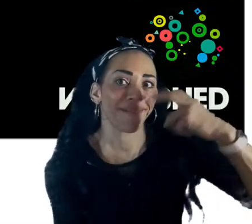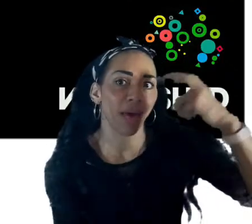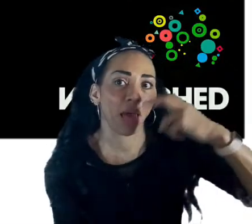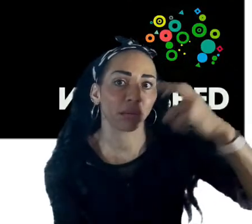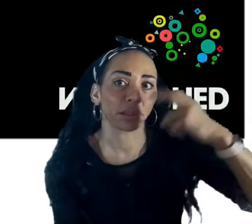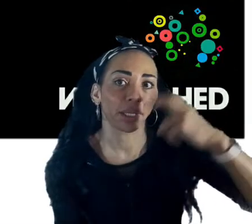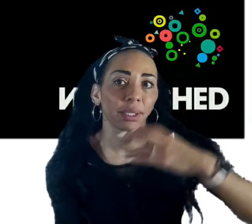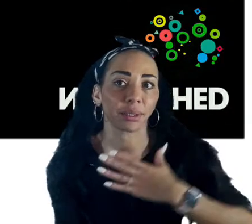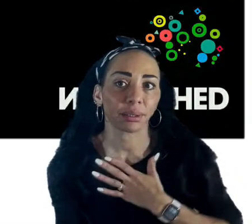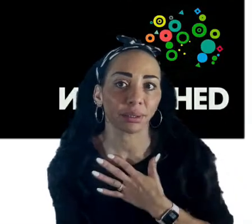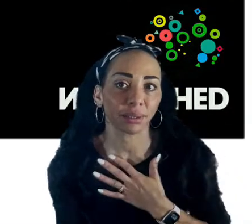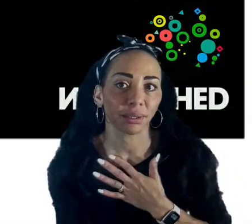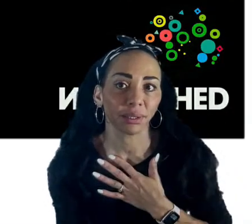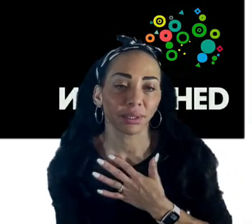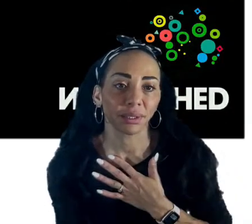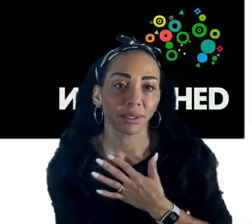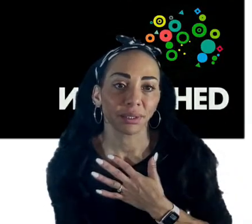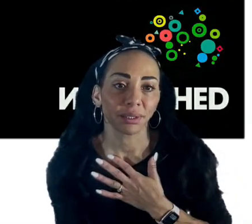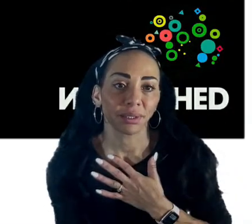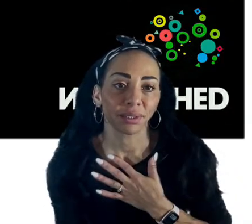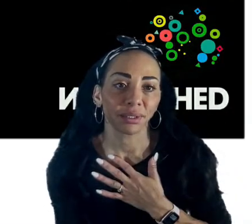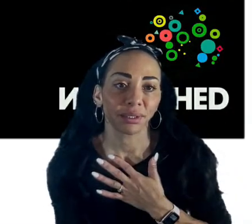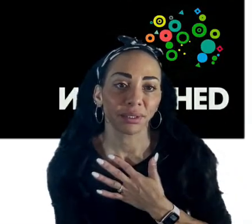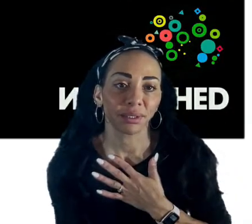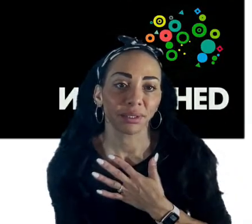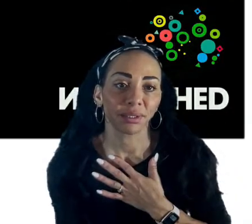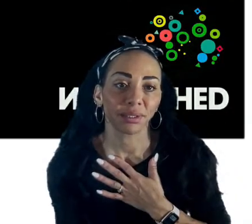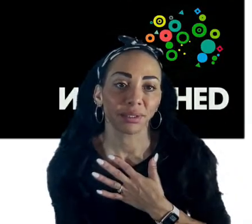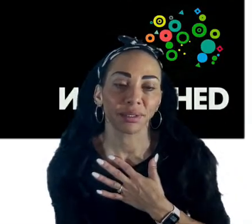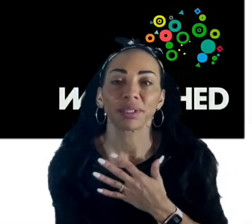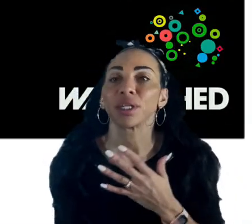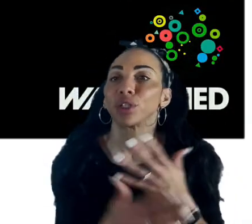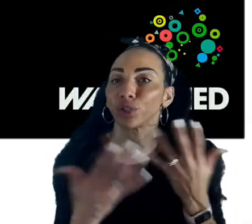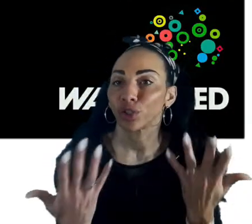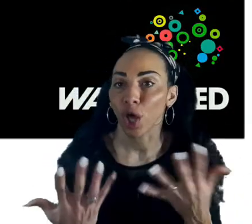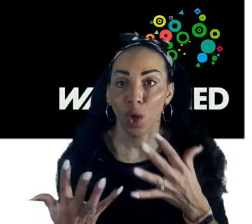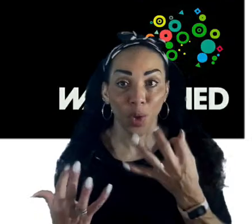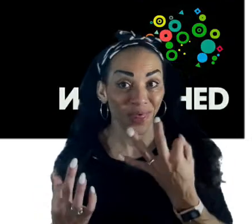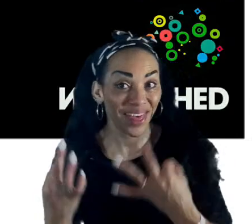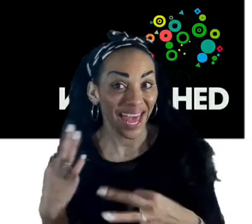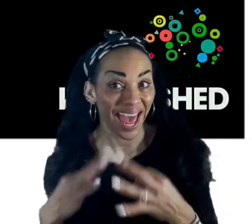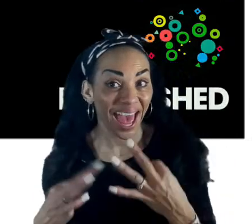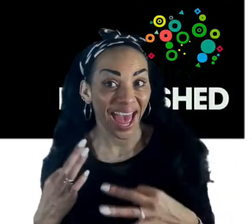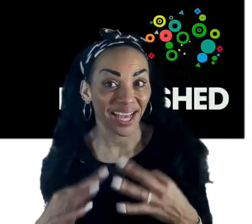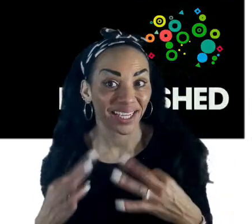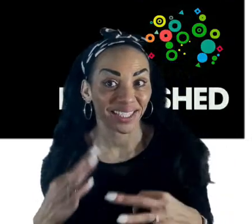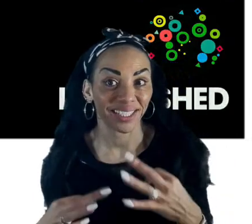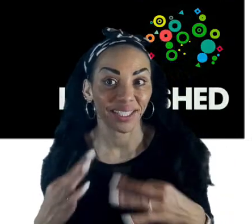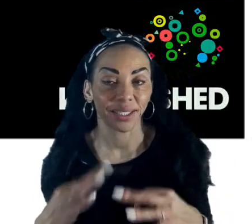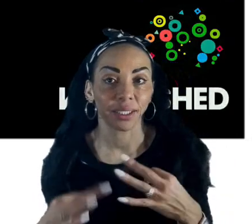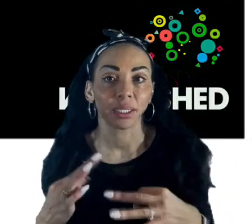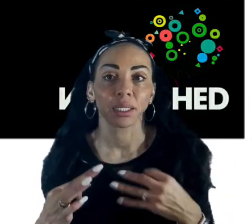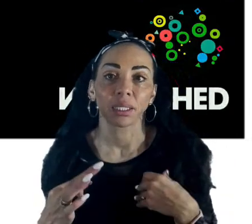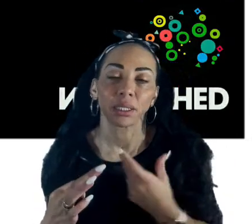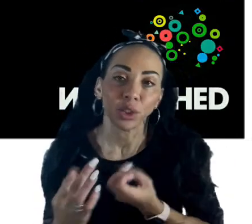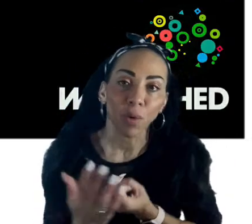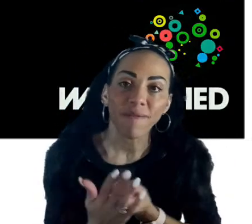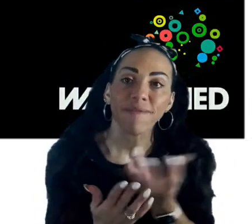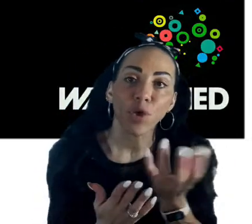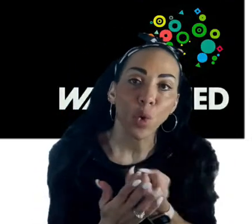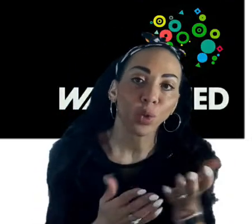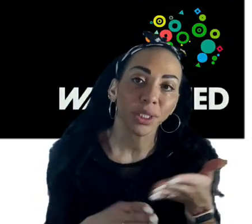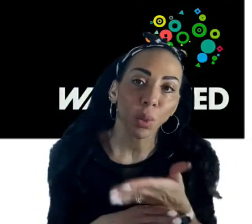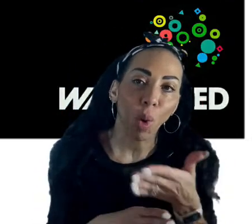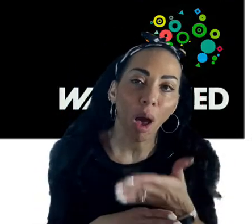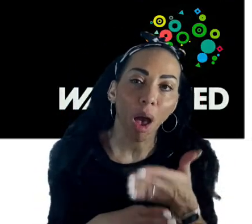So the act of making feeds into the work itself, if that makes sense. Yeah, I'm getting a few